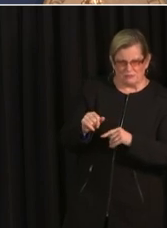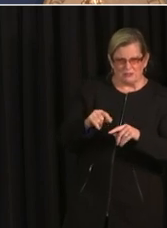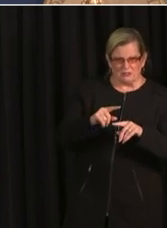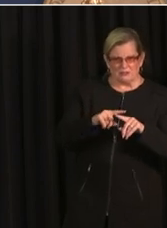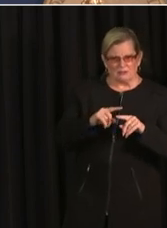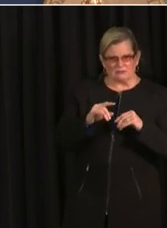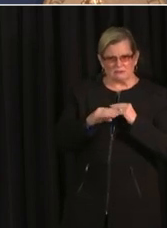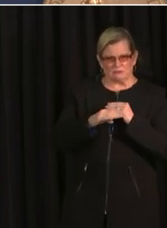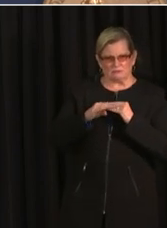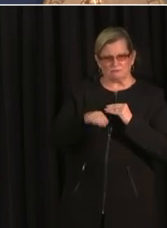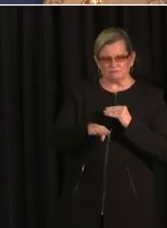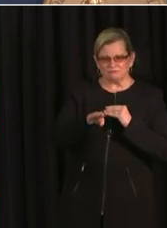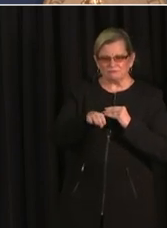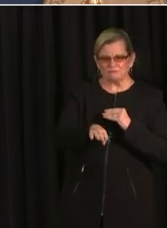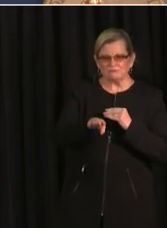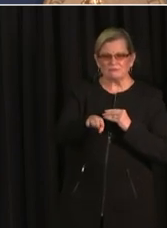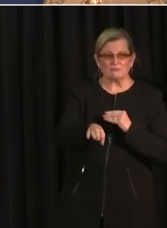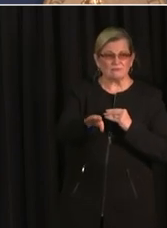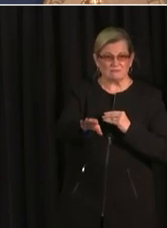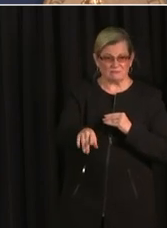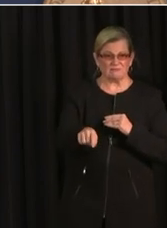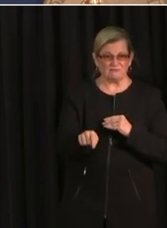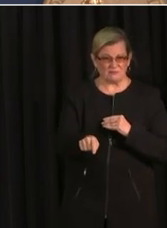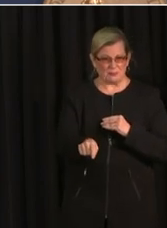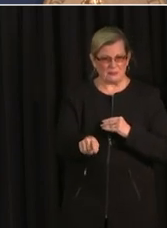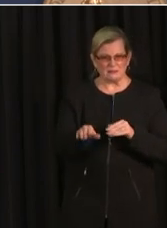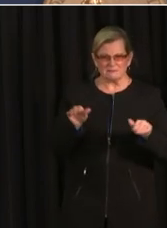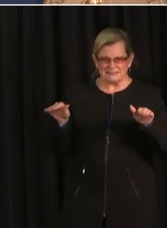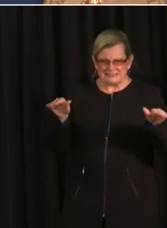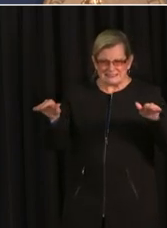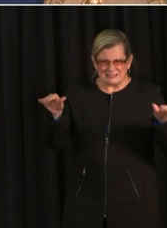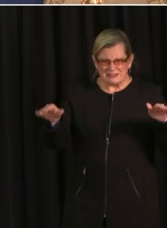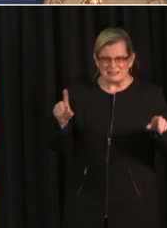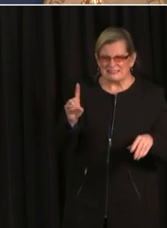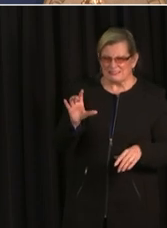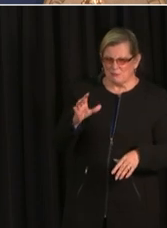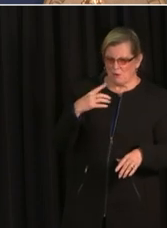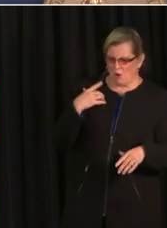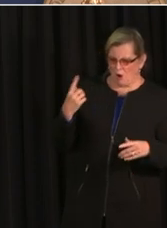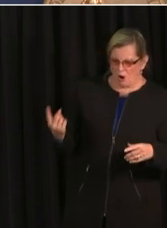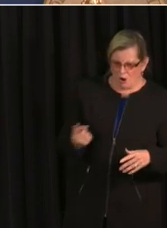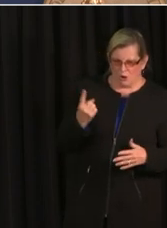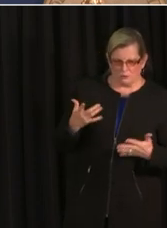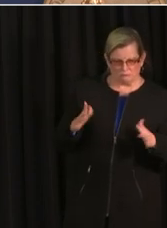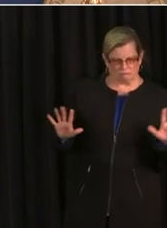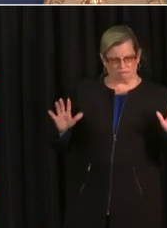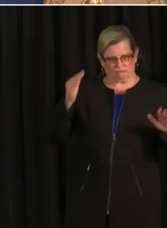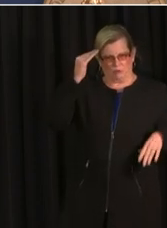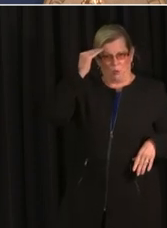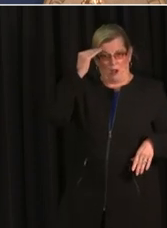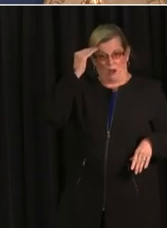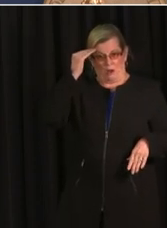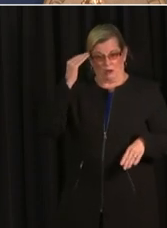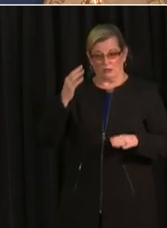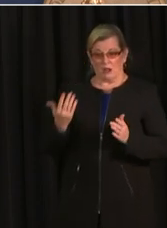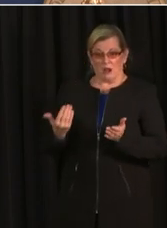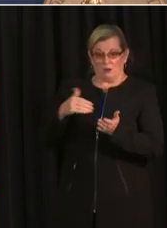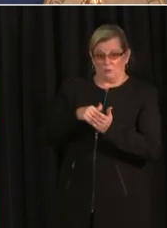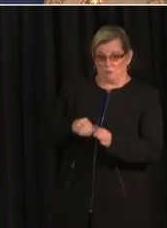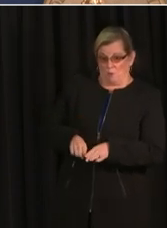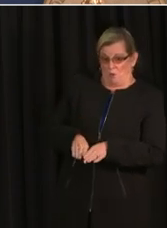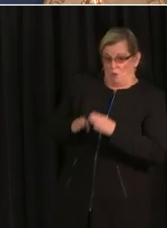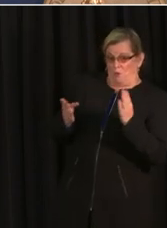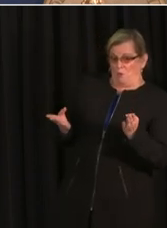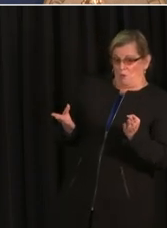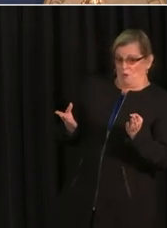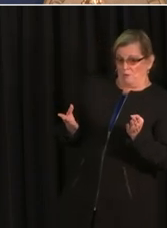remind DC residents that we always knew that when we reopened, we would have